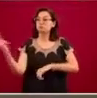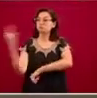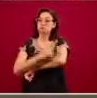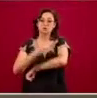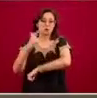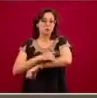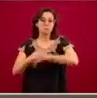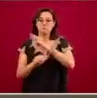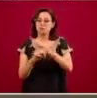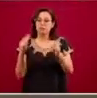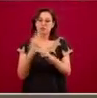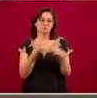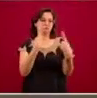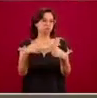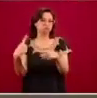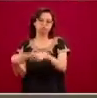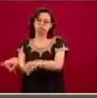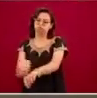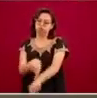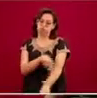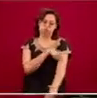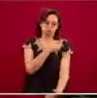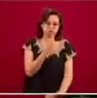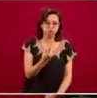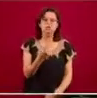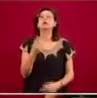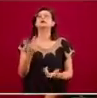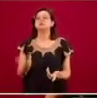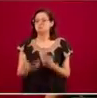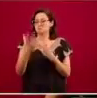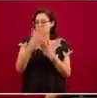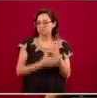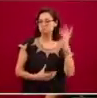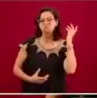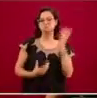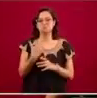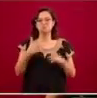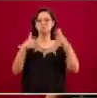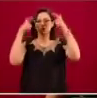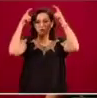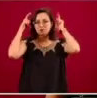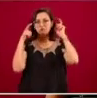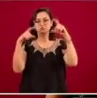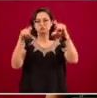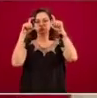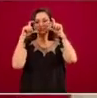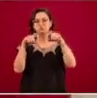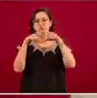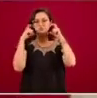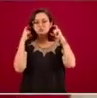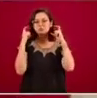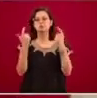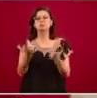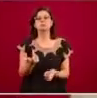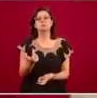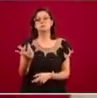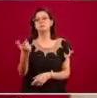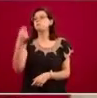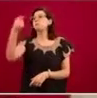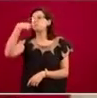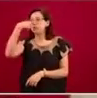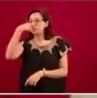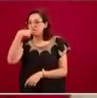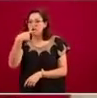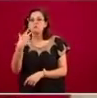mobility, but we don't have the means to measure it in the way we have in the Mexico City Valley area. And